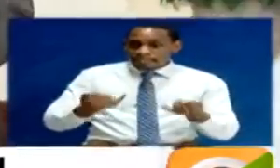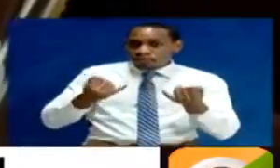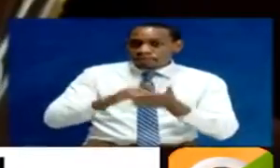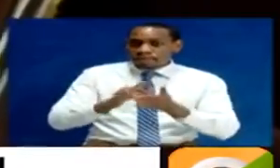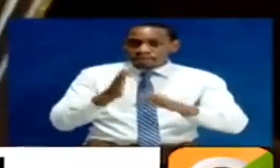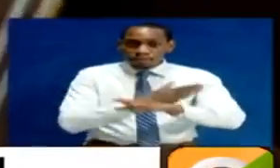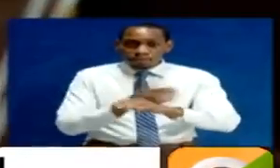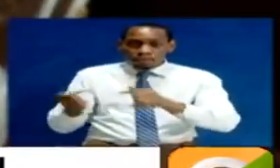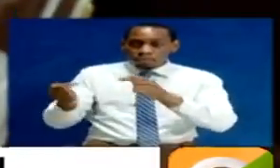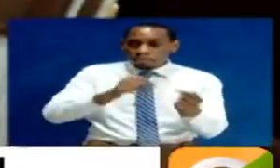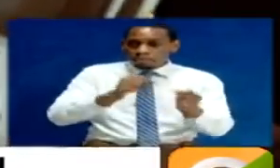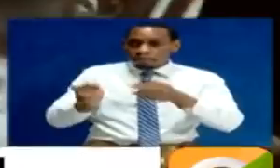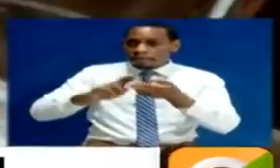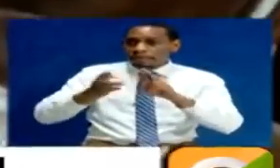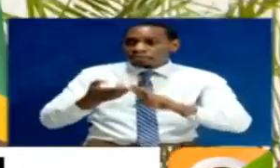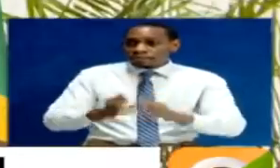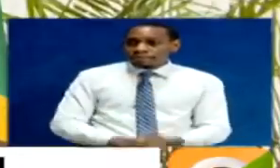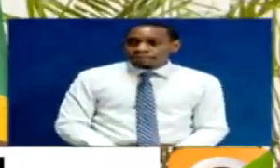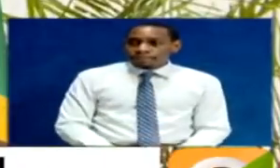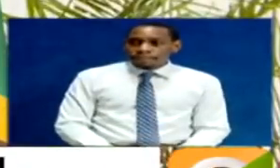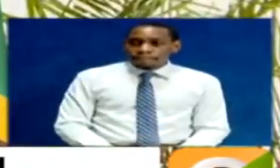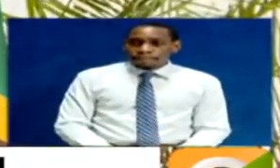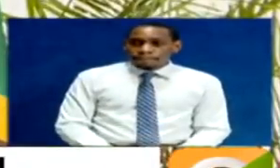has been a tumultuous relationship.